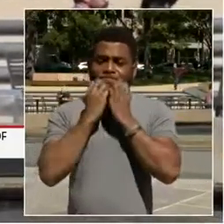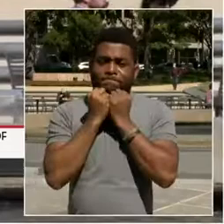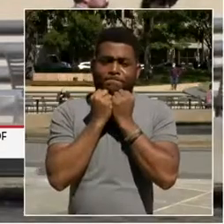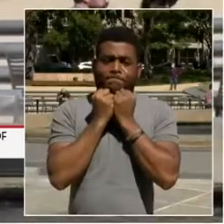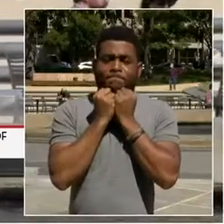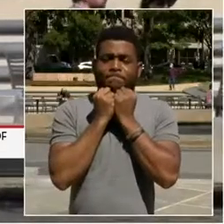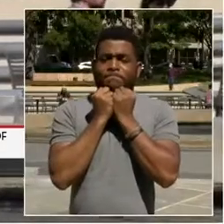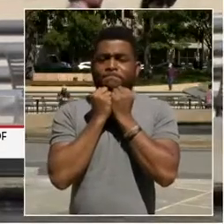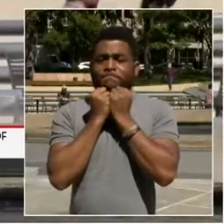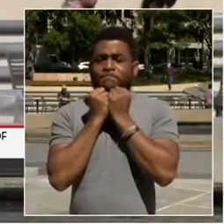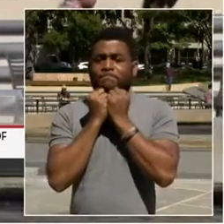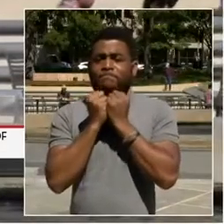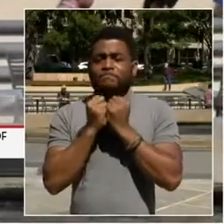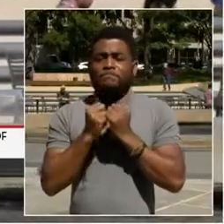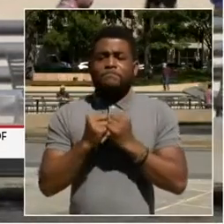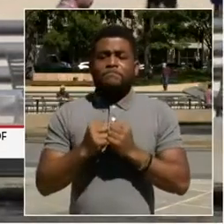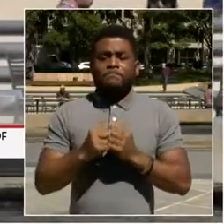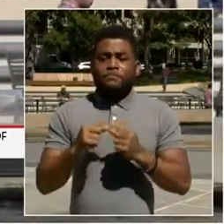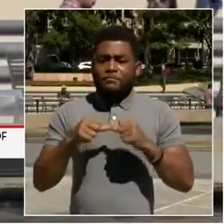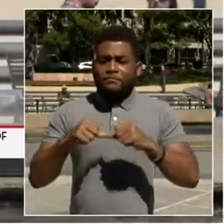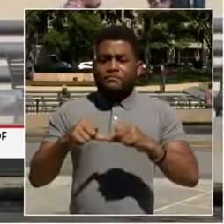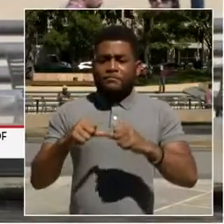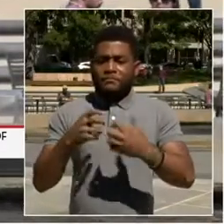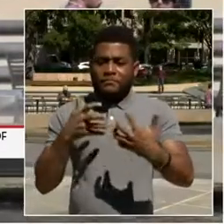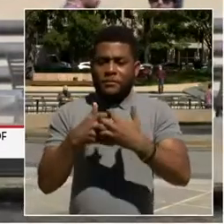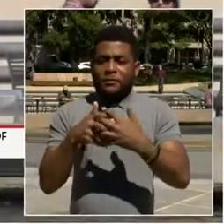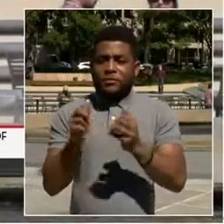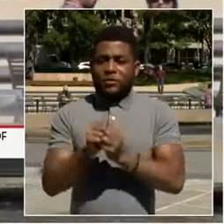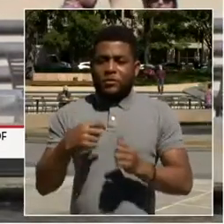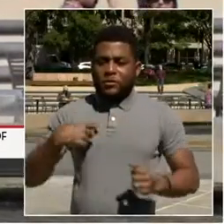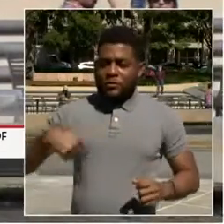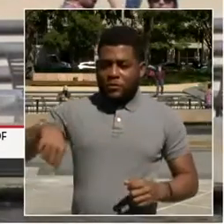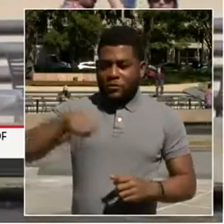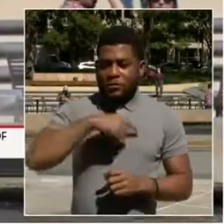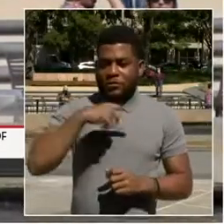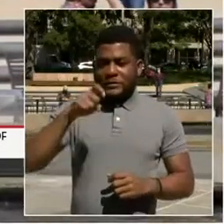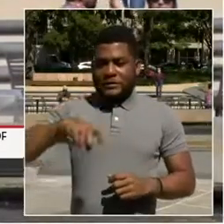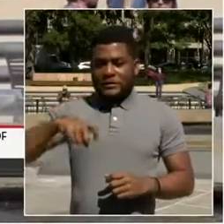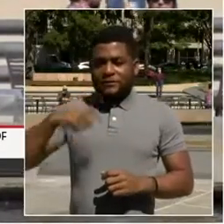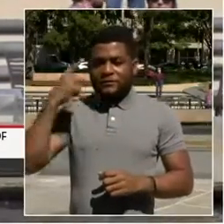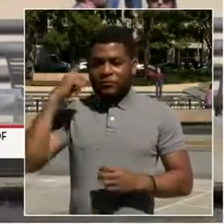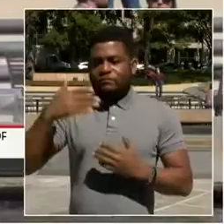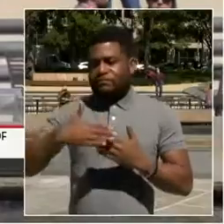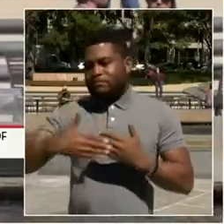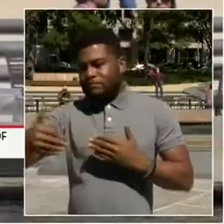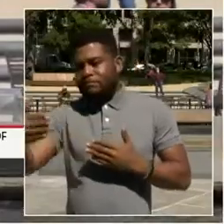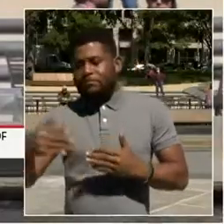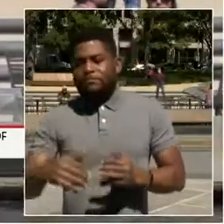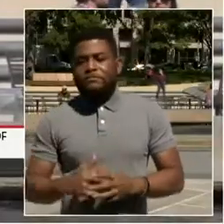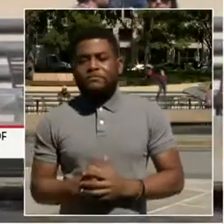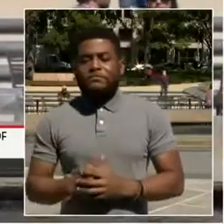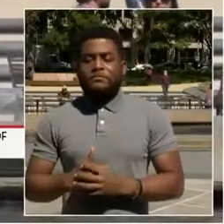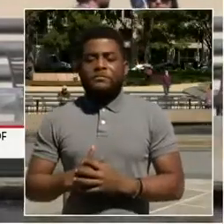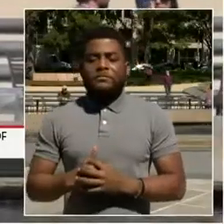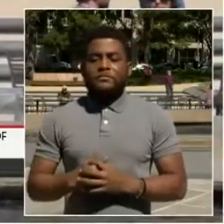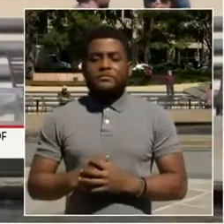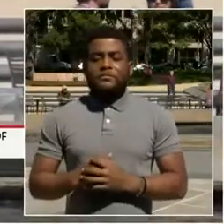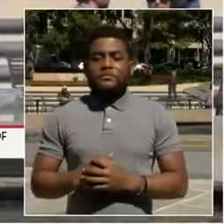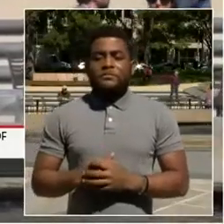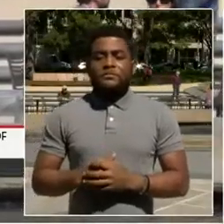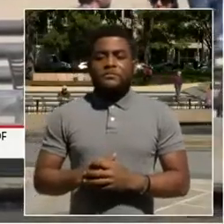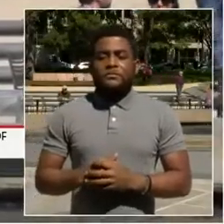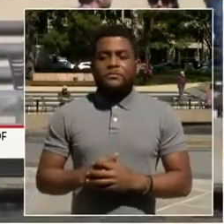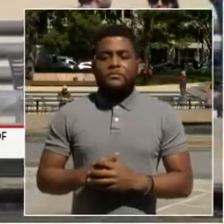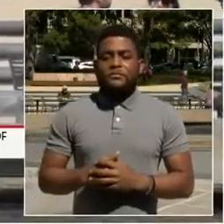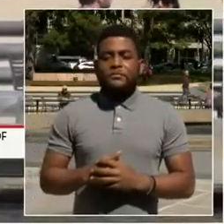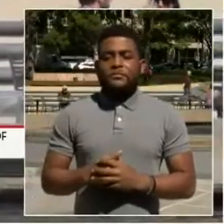to meet the needs of our city into the 21st century. It's my pleasure now to ask Superintendent